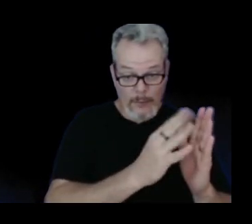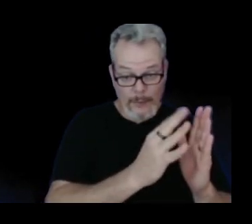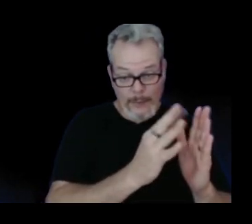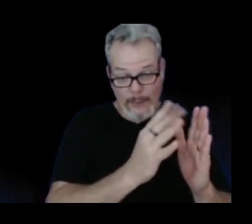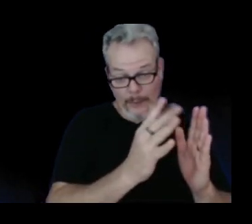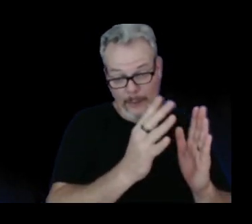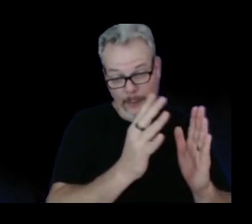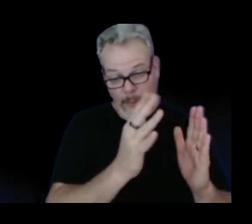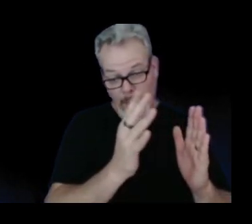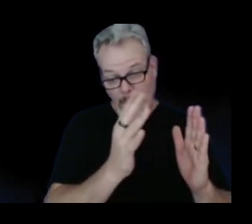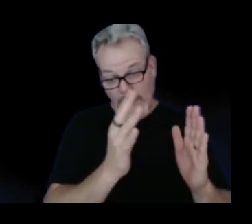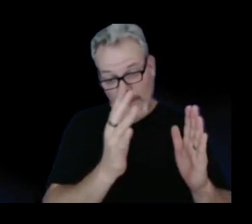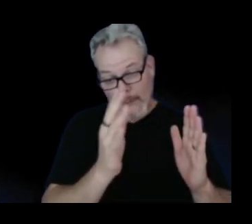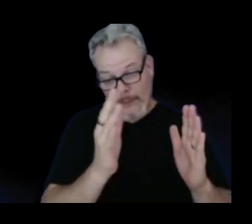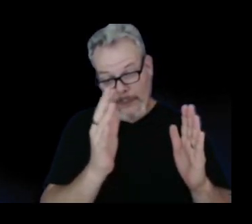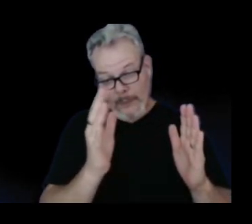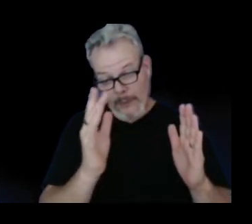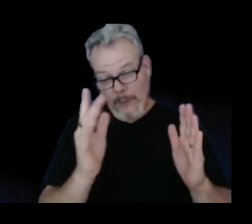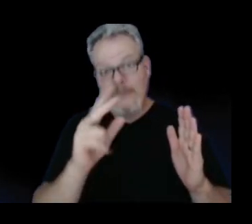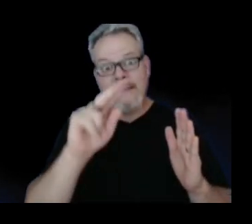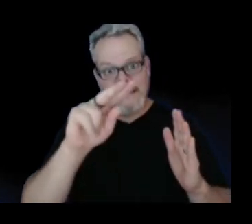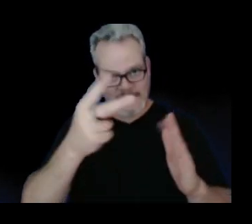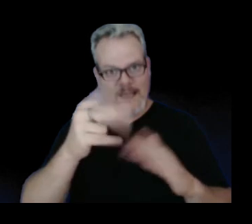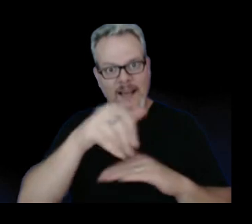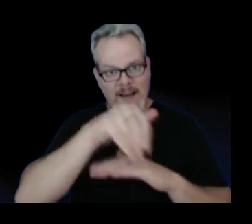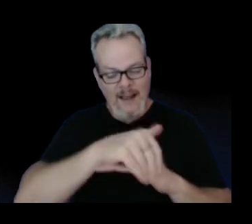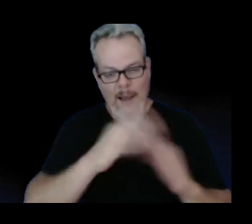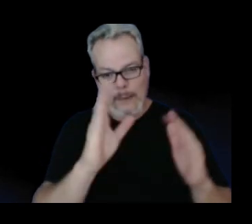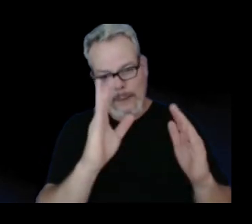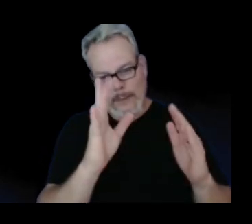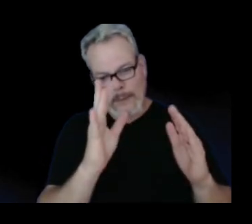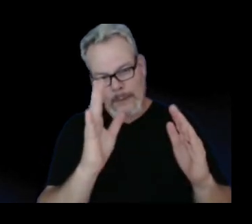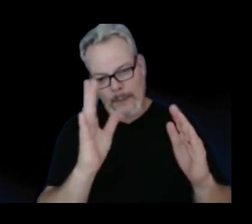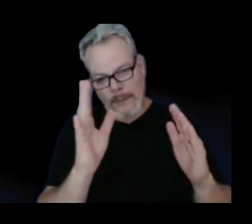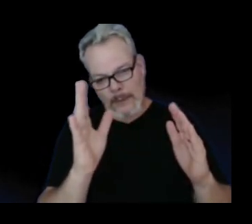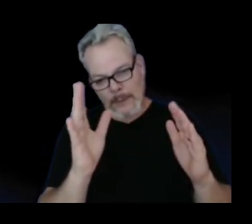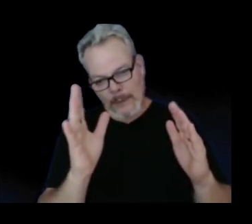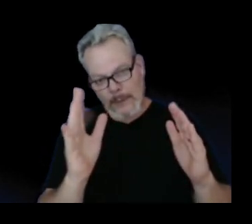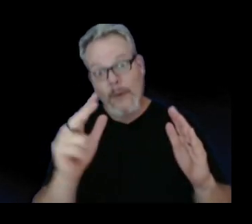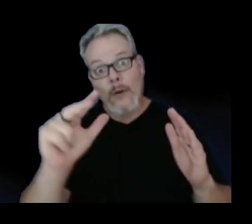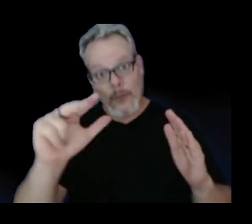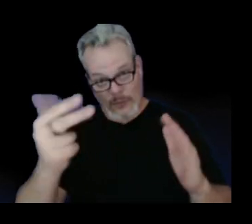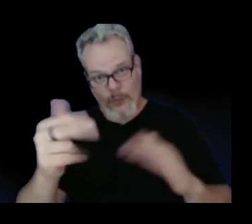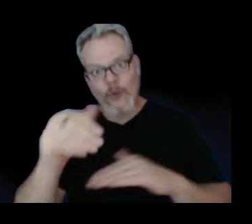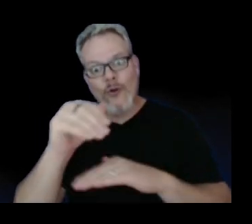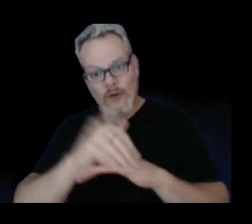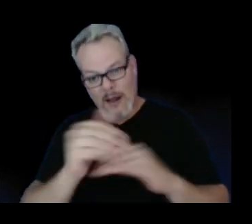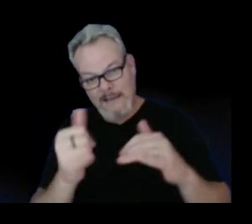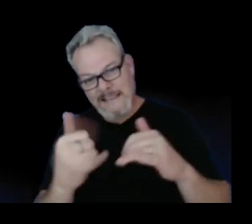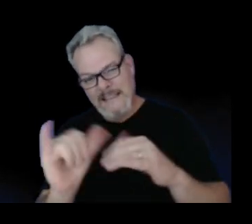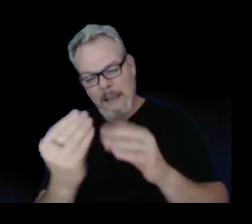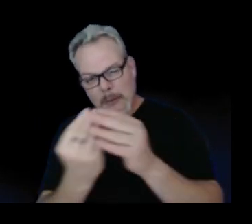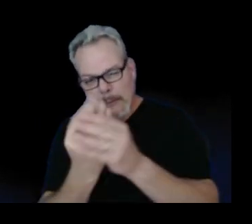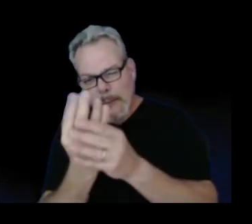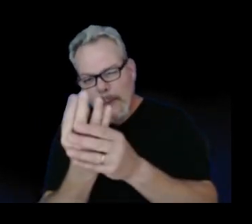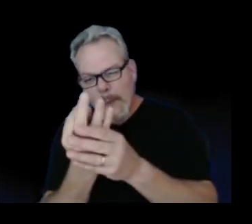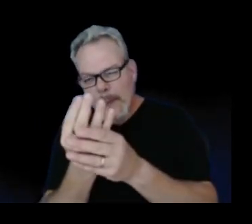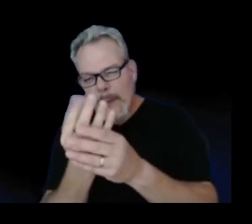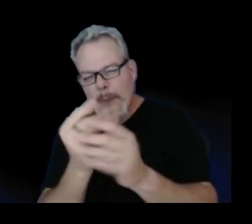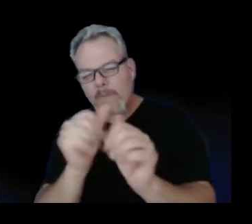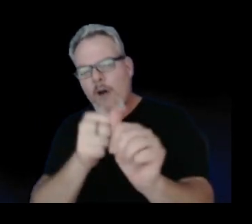there. You can see there's a second night, and here comes the third night. Still glow visible from a fair